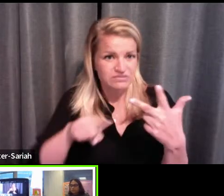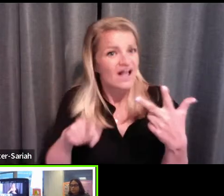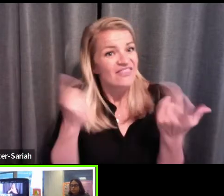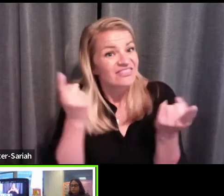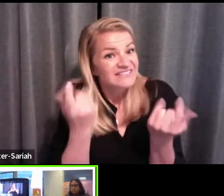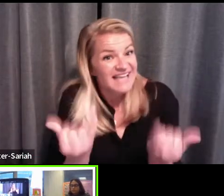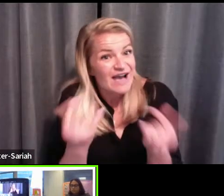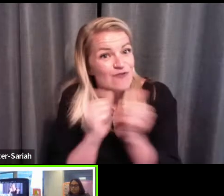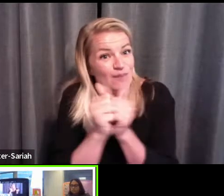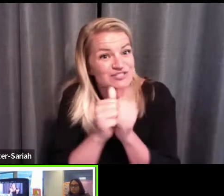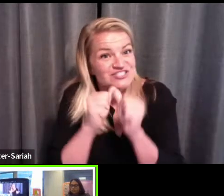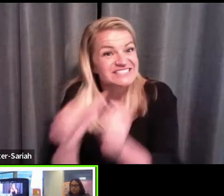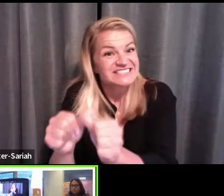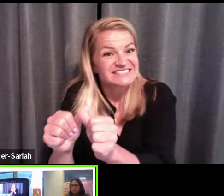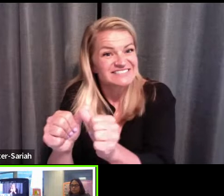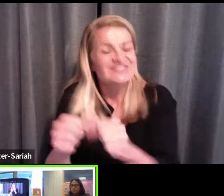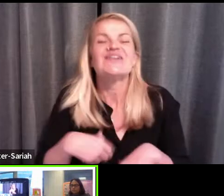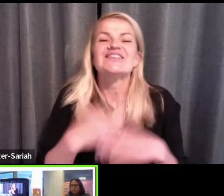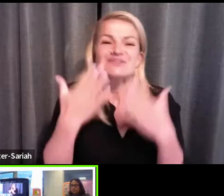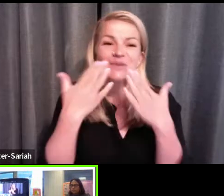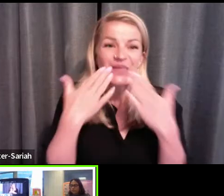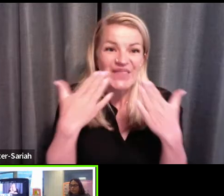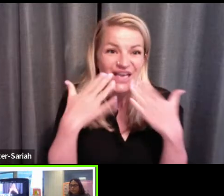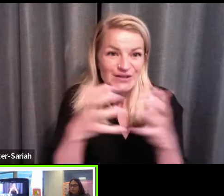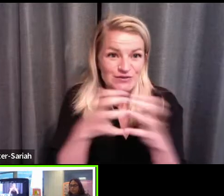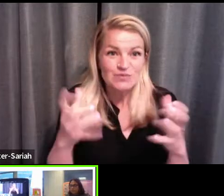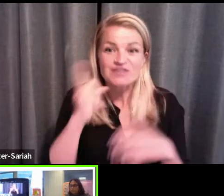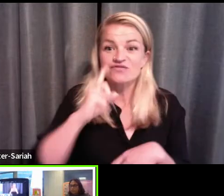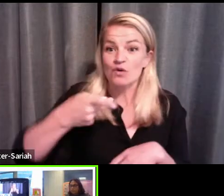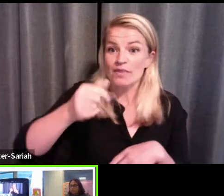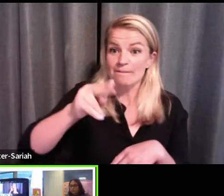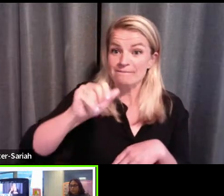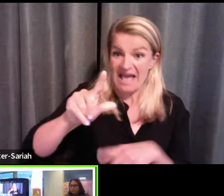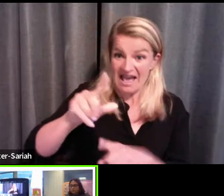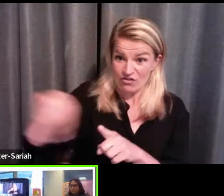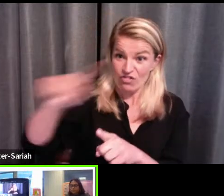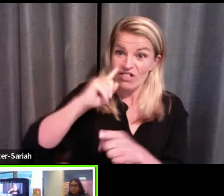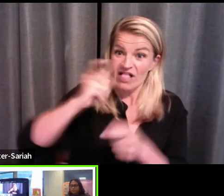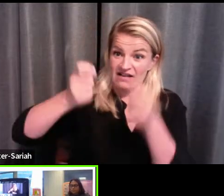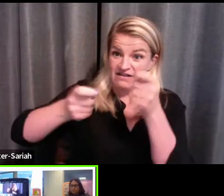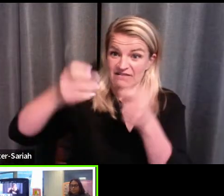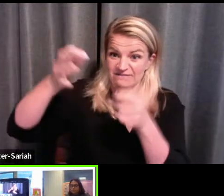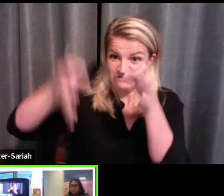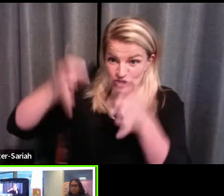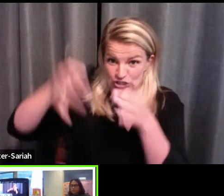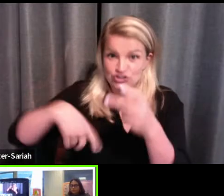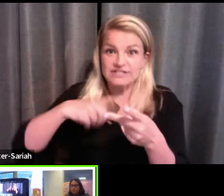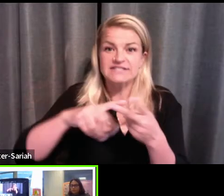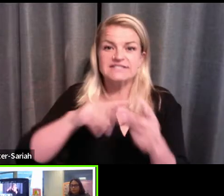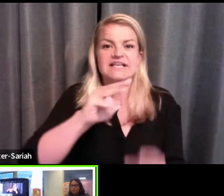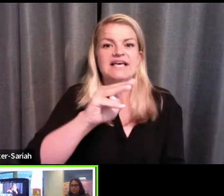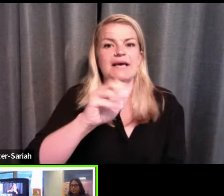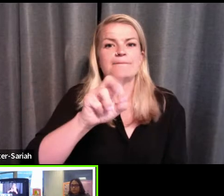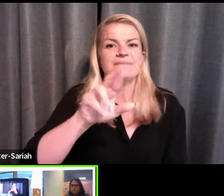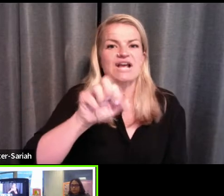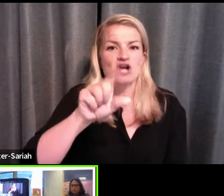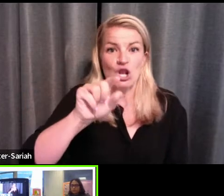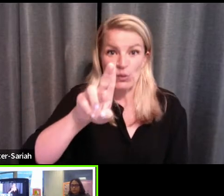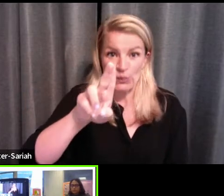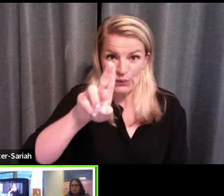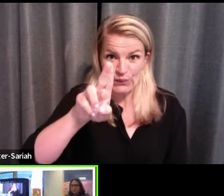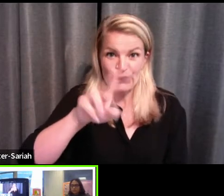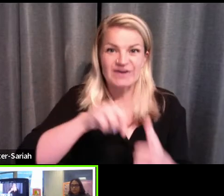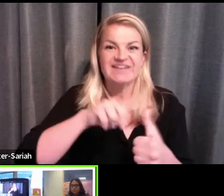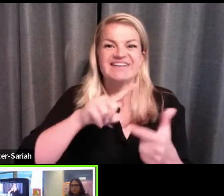I would like to thank very much our panel of judges, Honorable Mary Lou McPhedran,